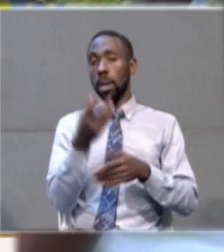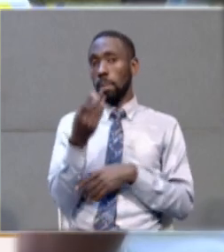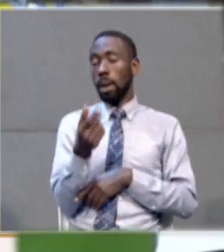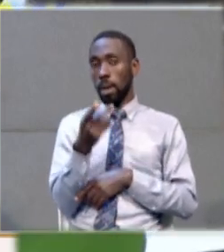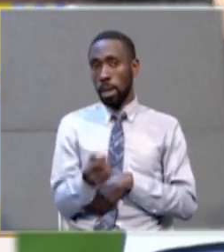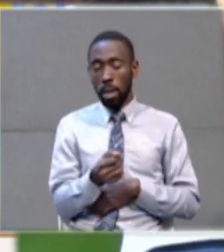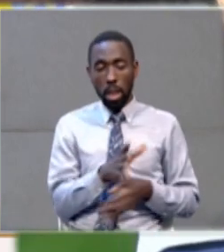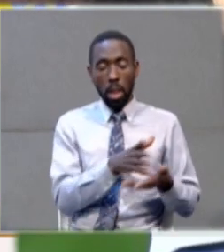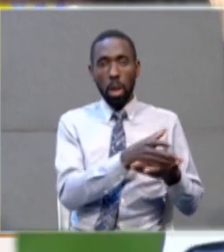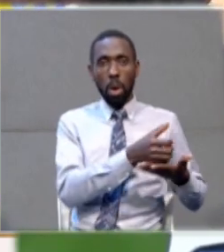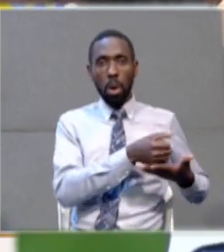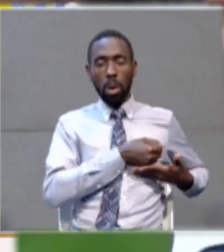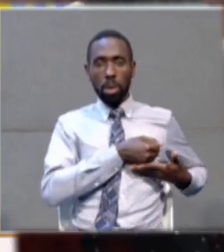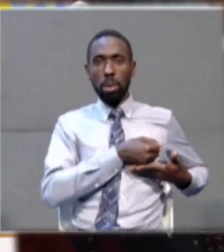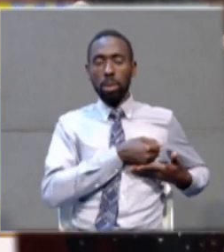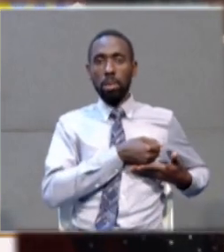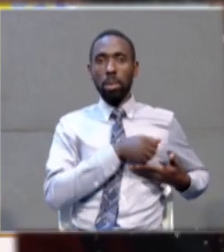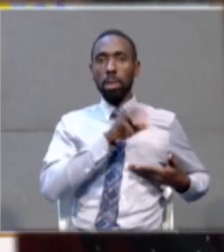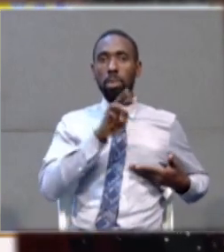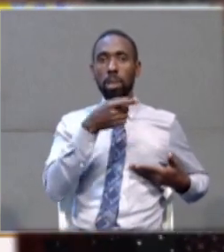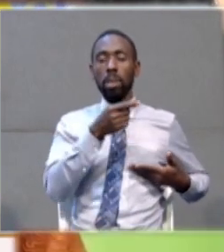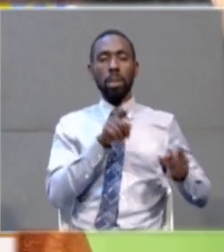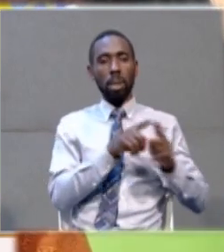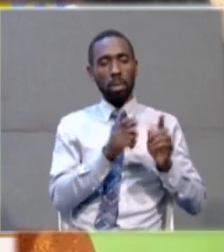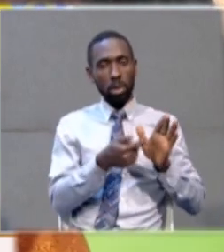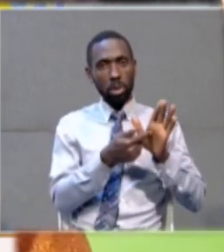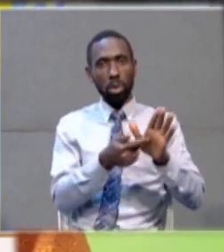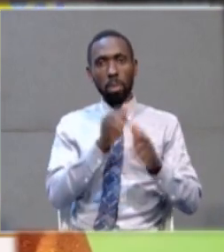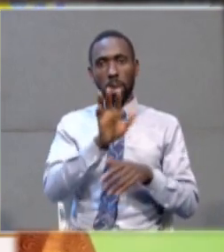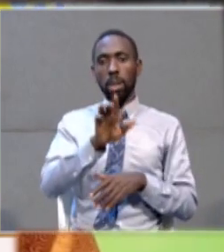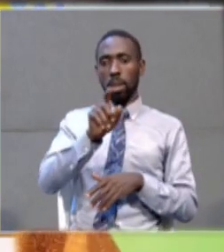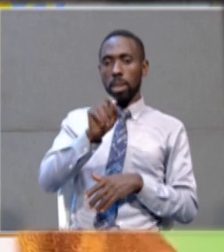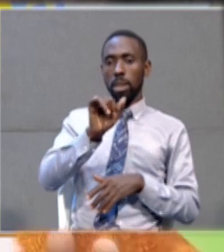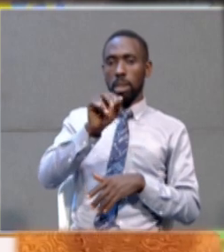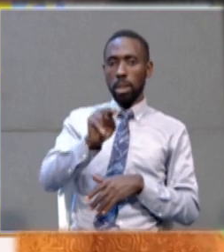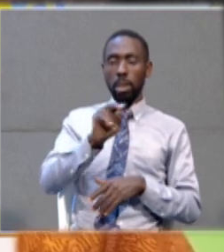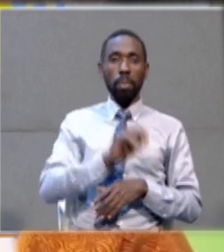and uptake the services, but also do something to prevent ourselves from